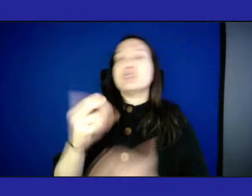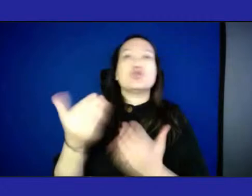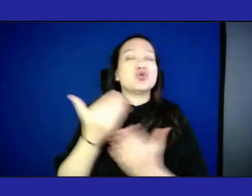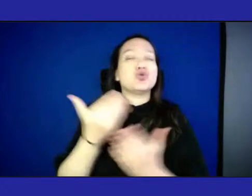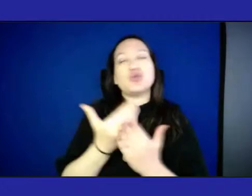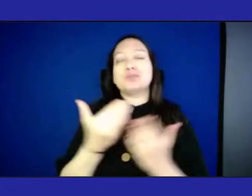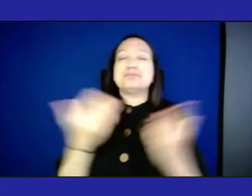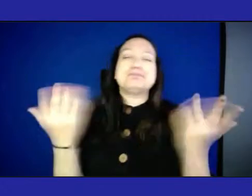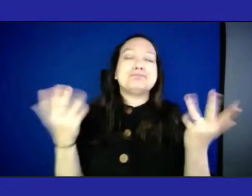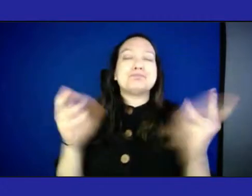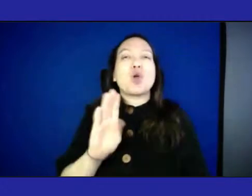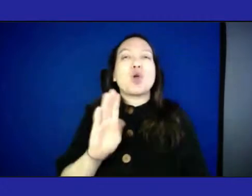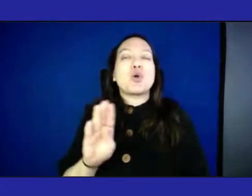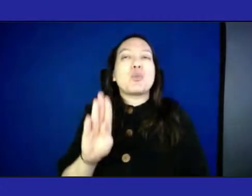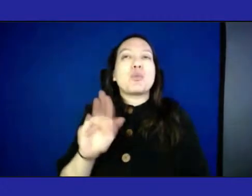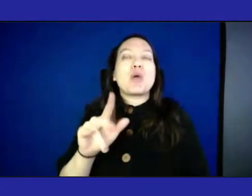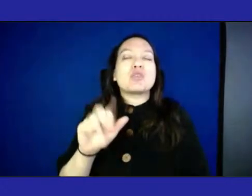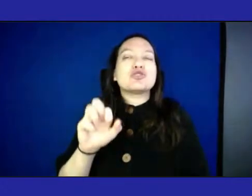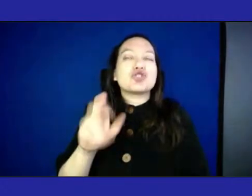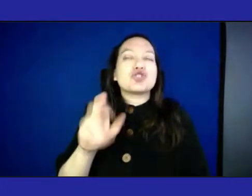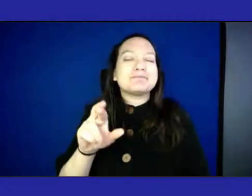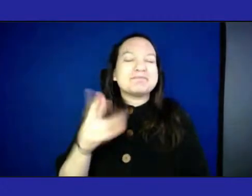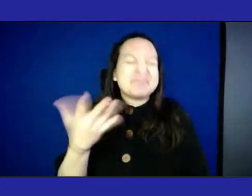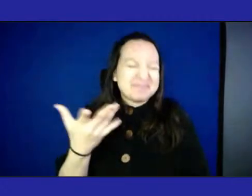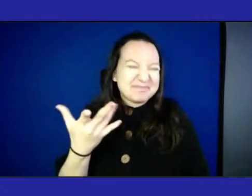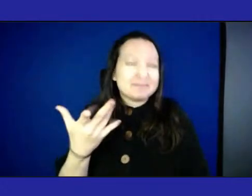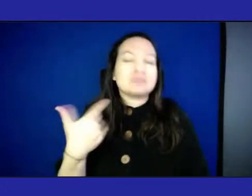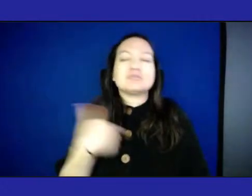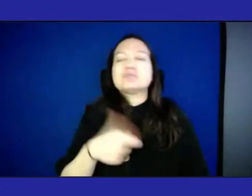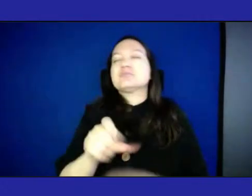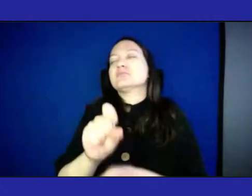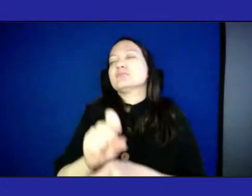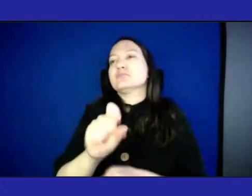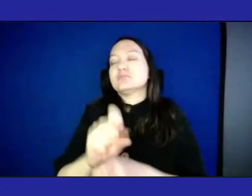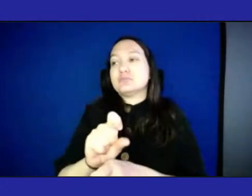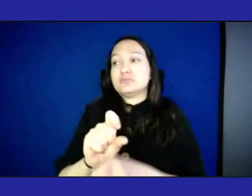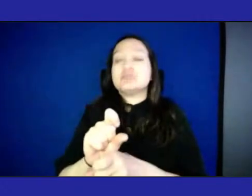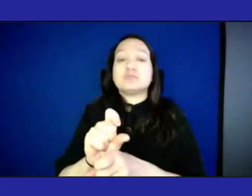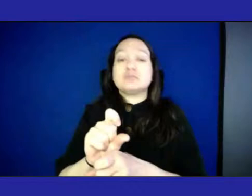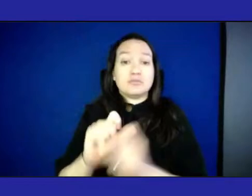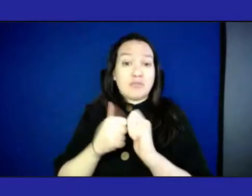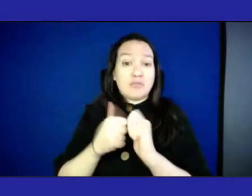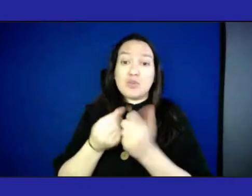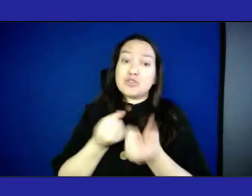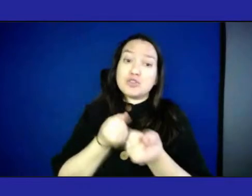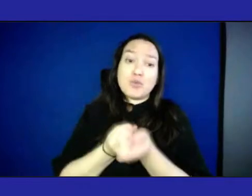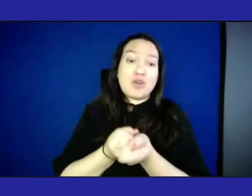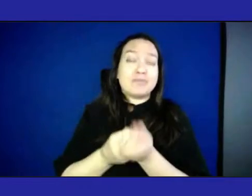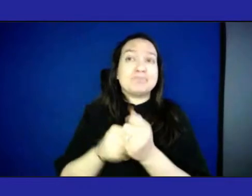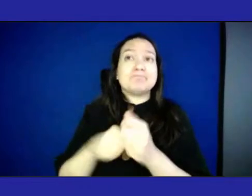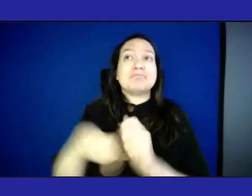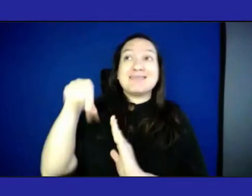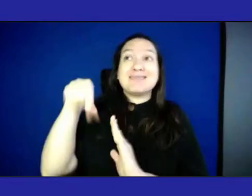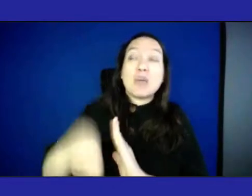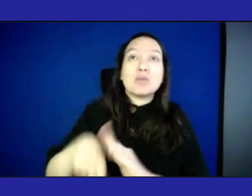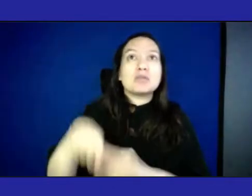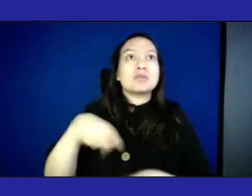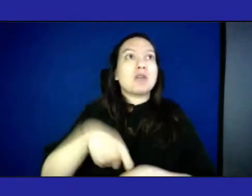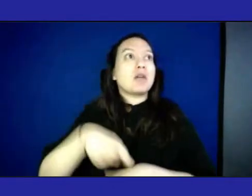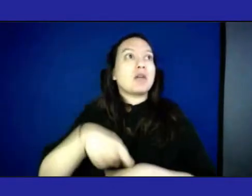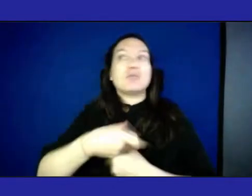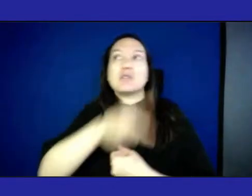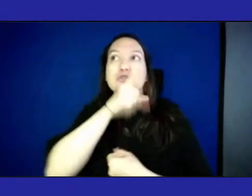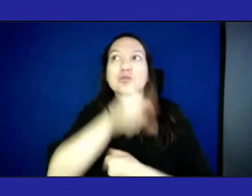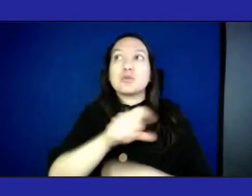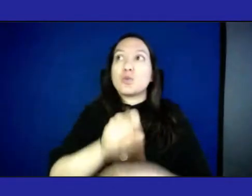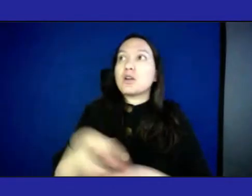for Epic. We've also been working on how we can support the downtime, so making sure that we have better workflows